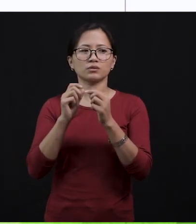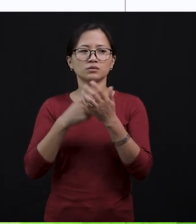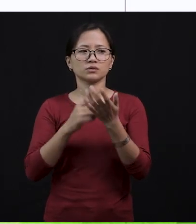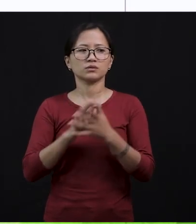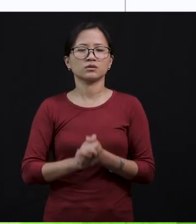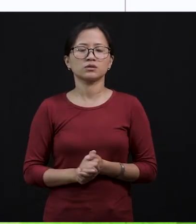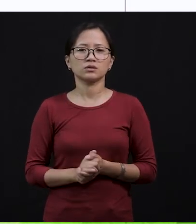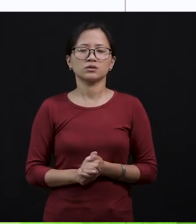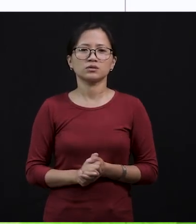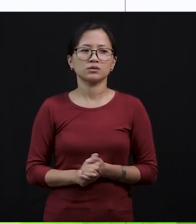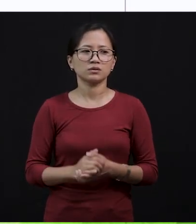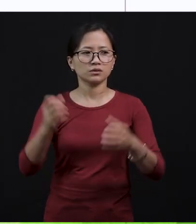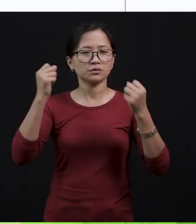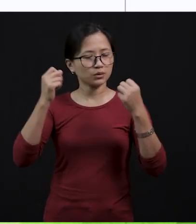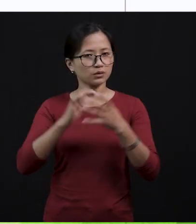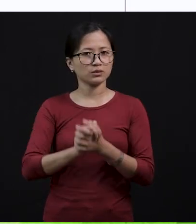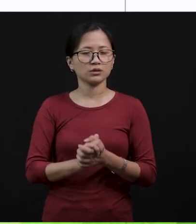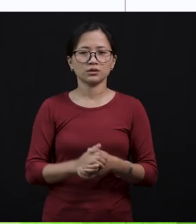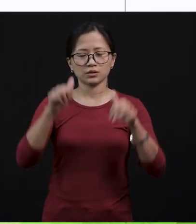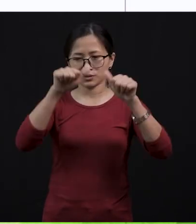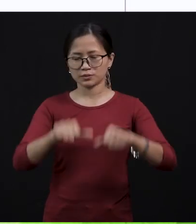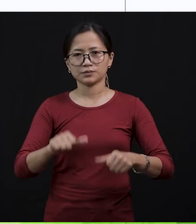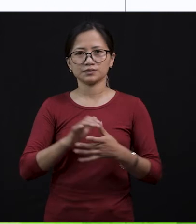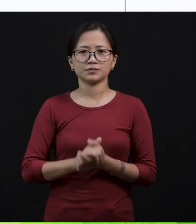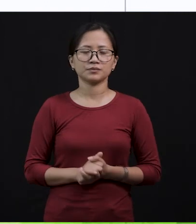Because of that power, he is able to